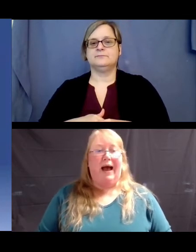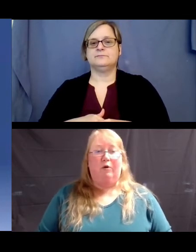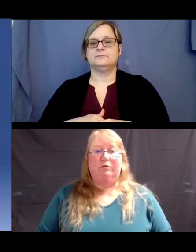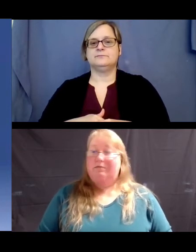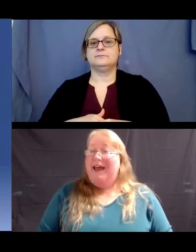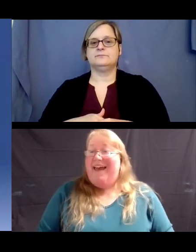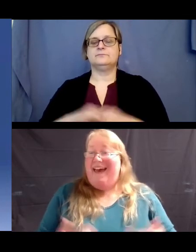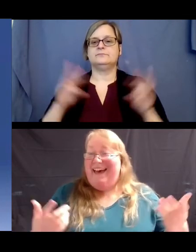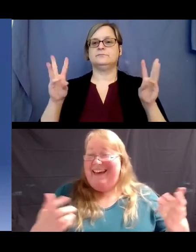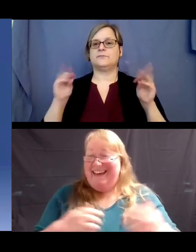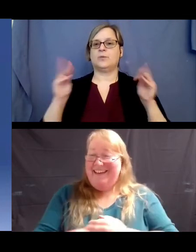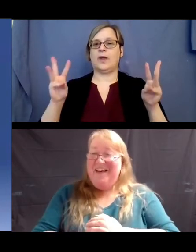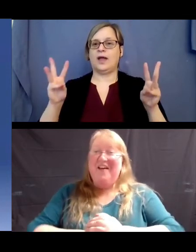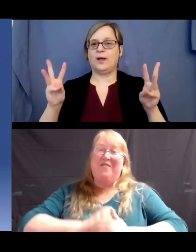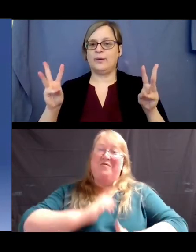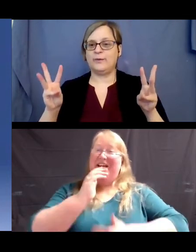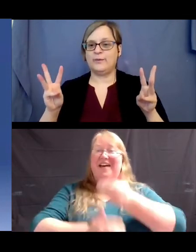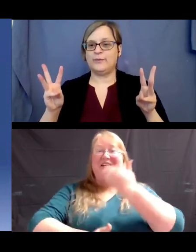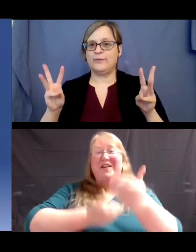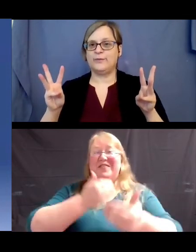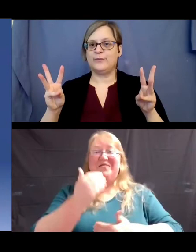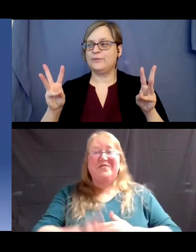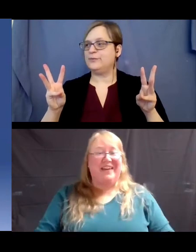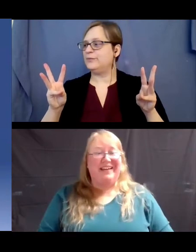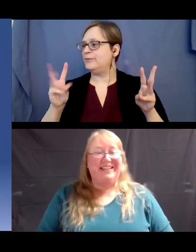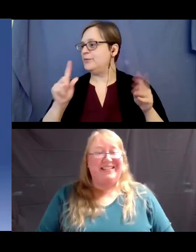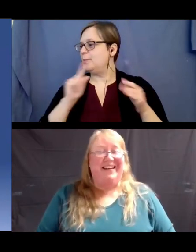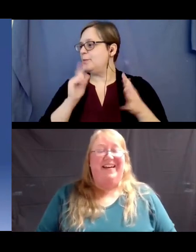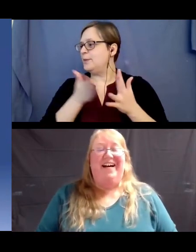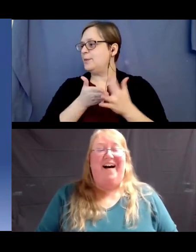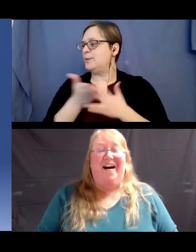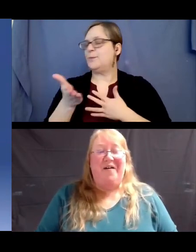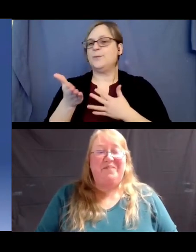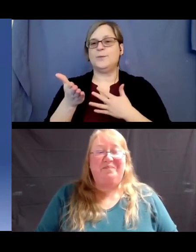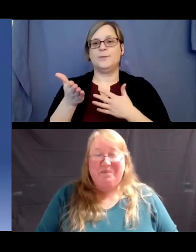Okay, wow. We kind of went through things.